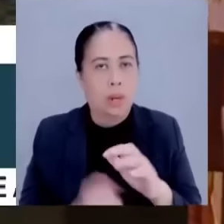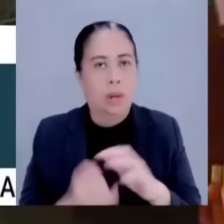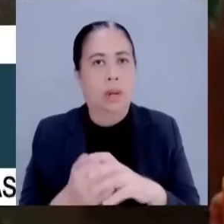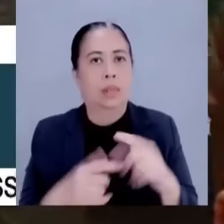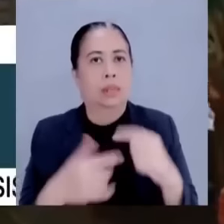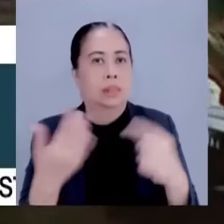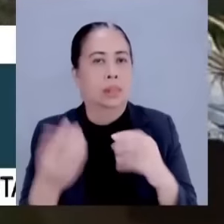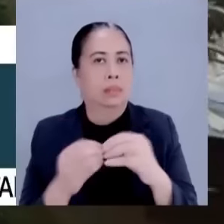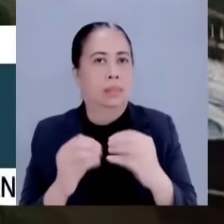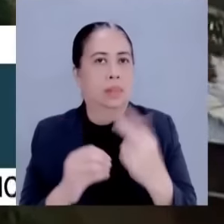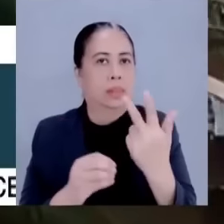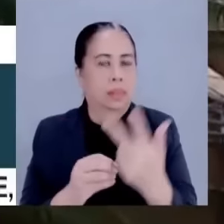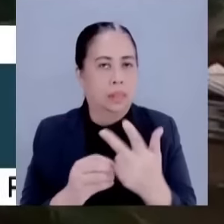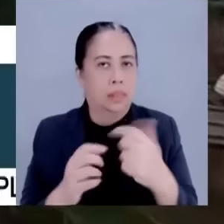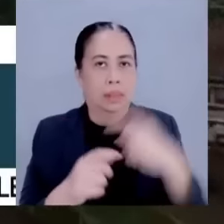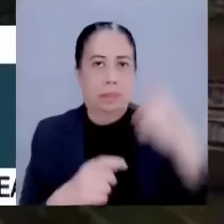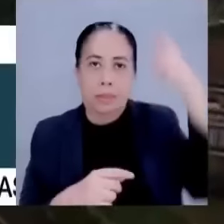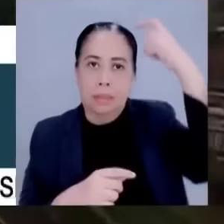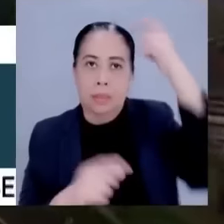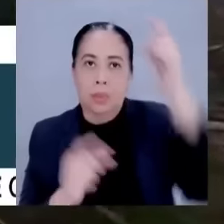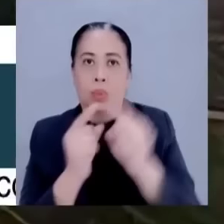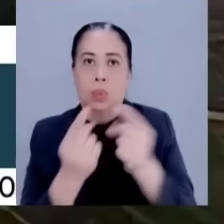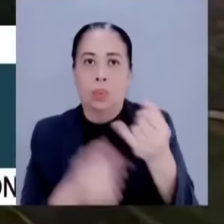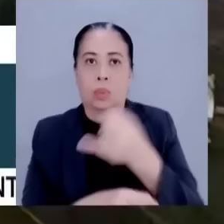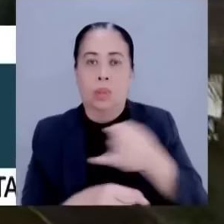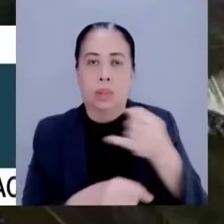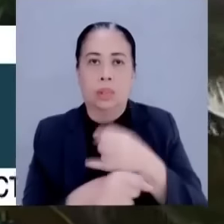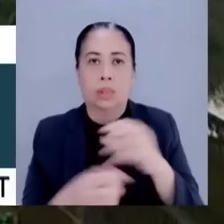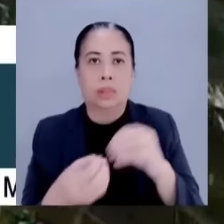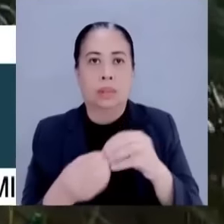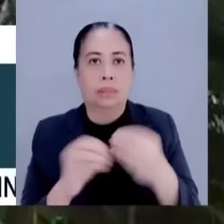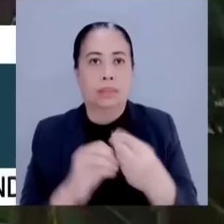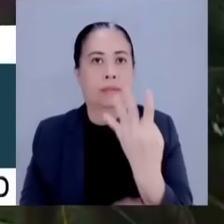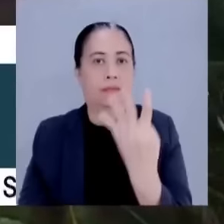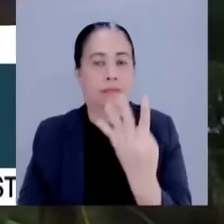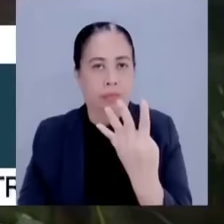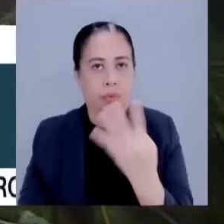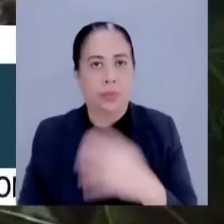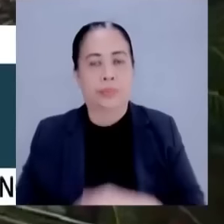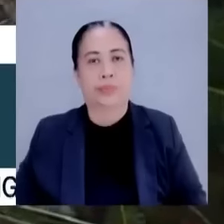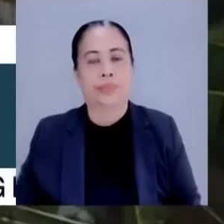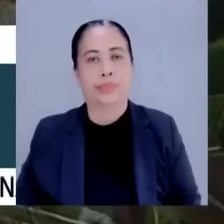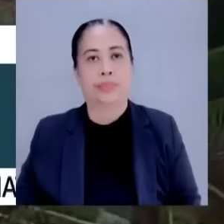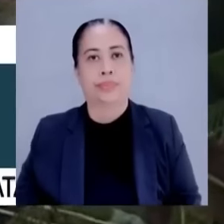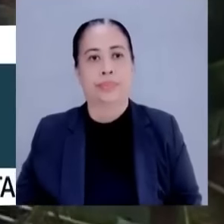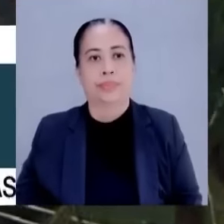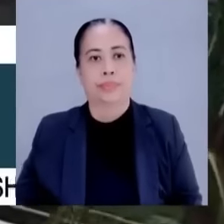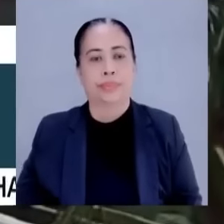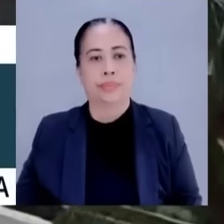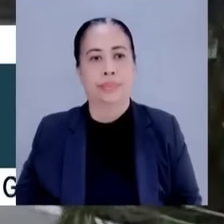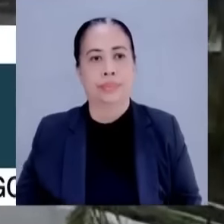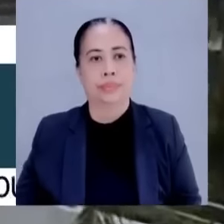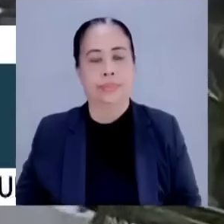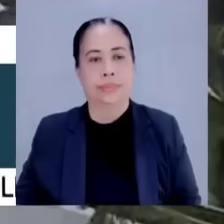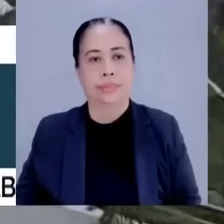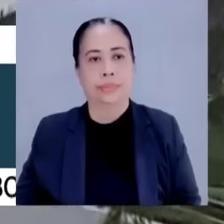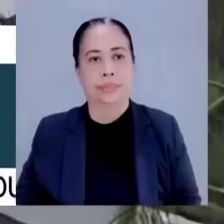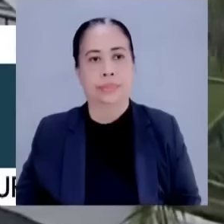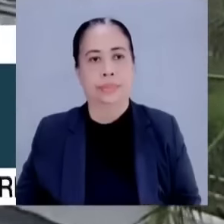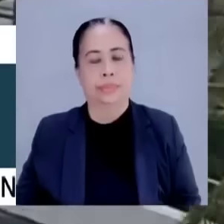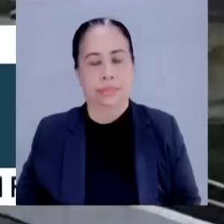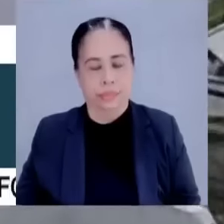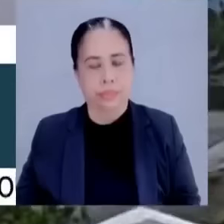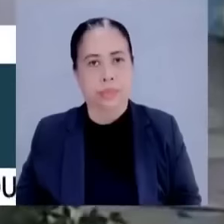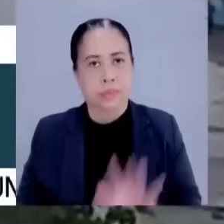3, while the Batanes Group of Islands is under signal number 4. PJ Cabanos, ABS-CBN News. Back to you, Carmina. Yeah, PJ, just a